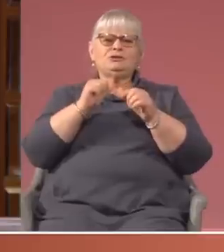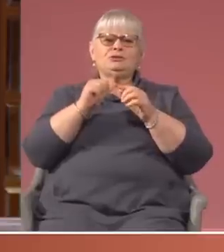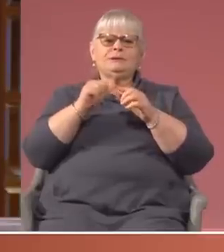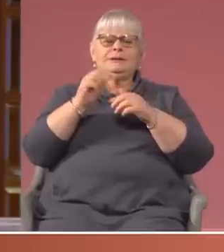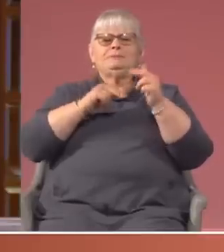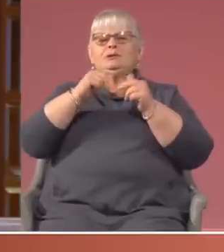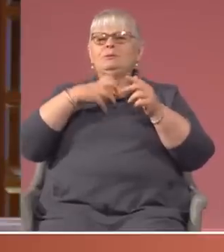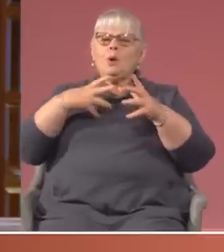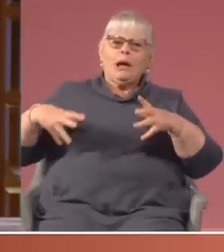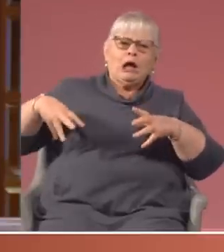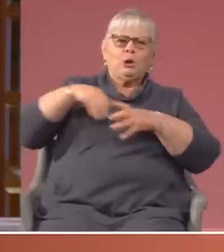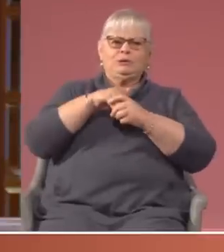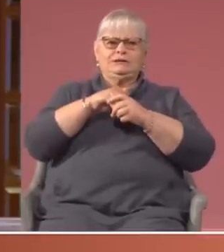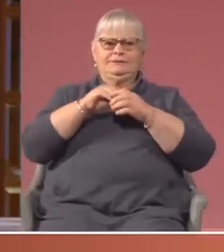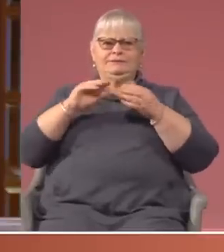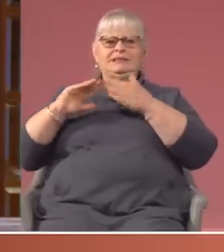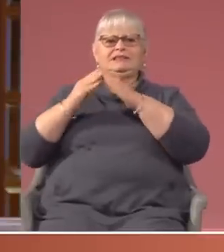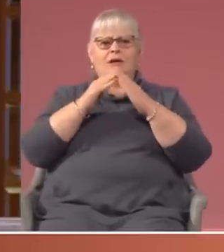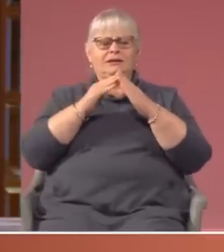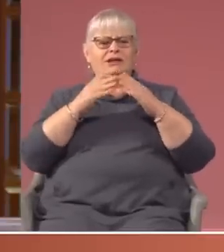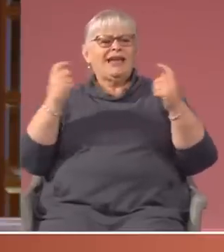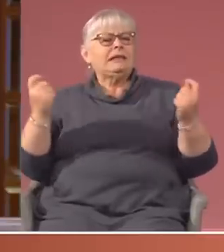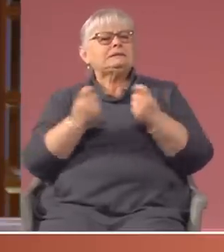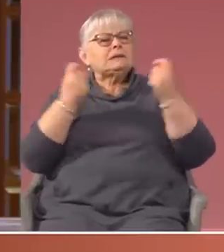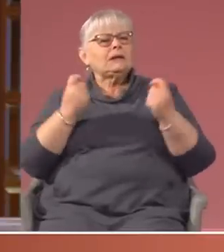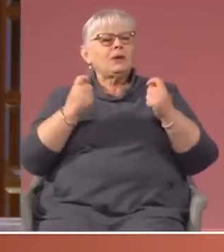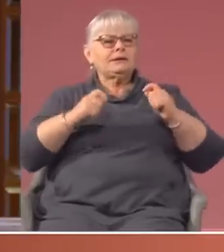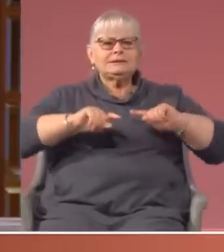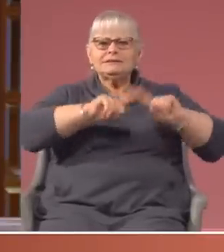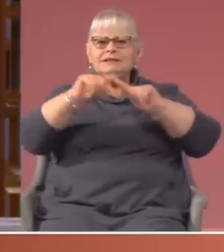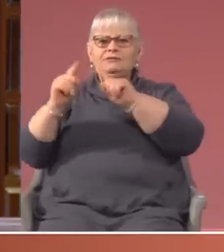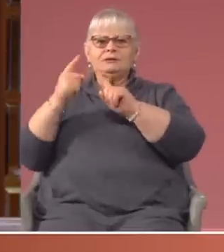inclusive society that celebrates difference and diversity.